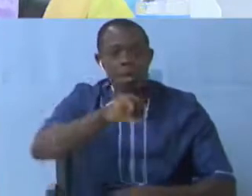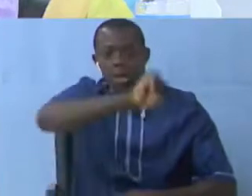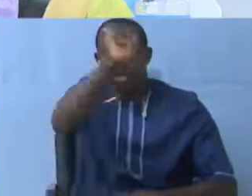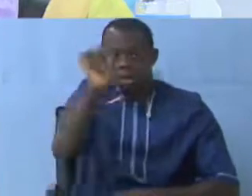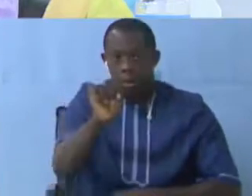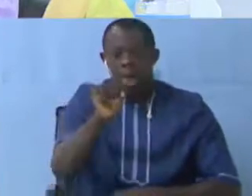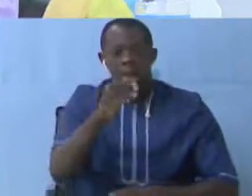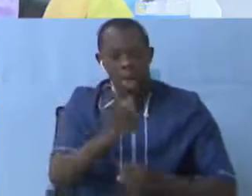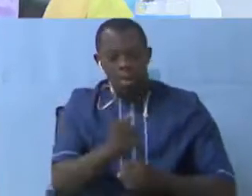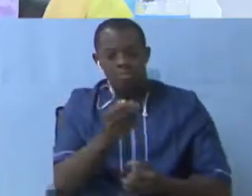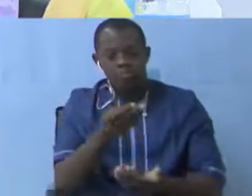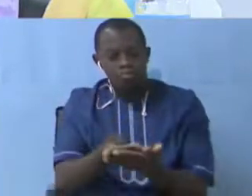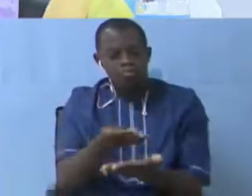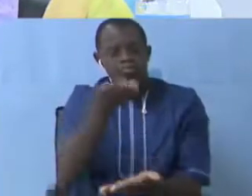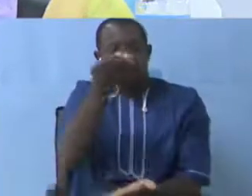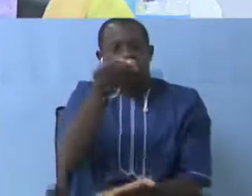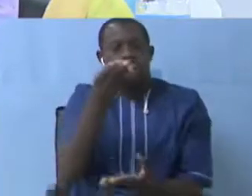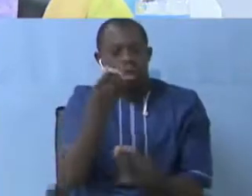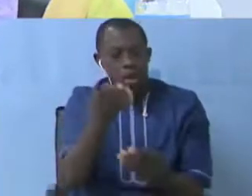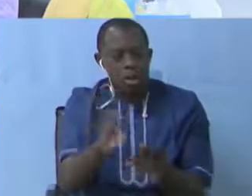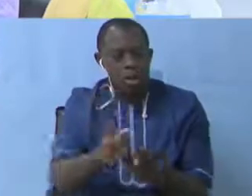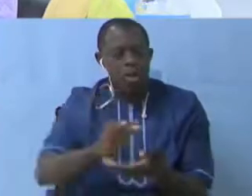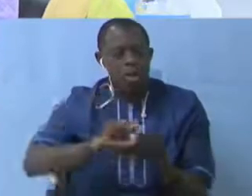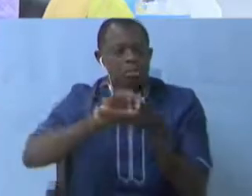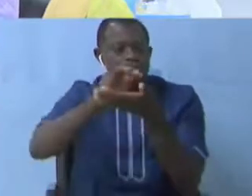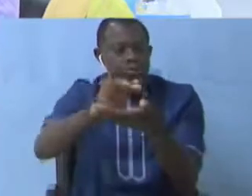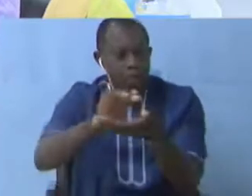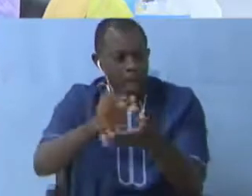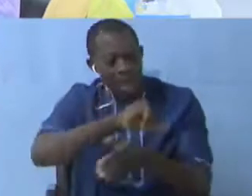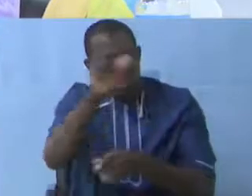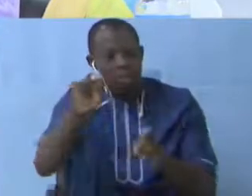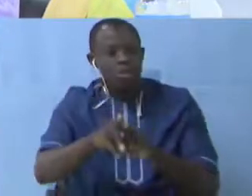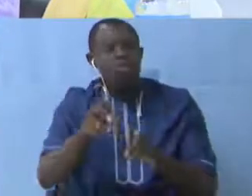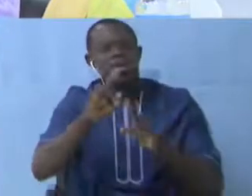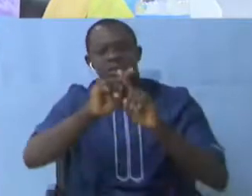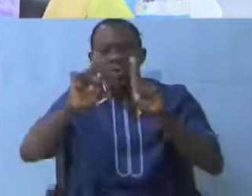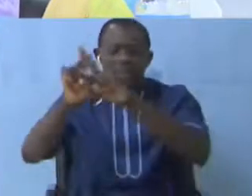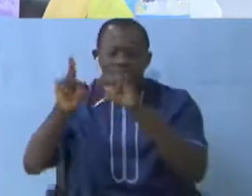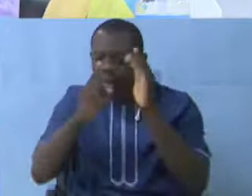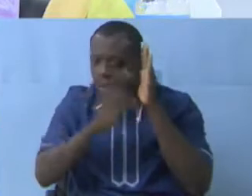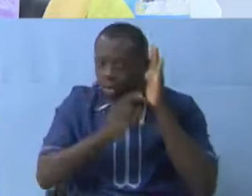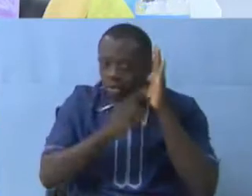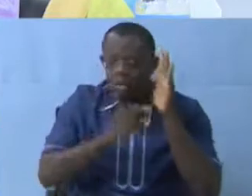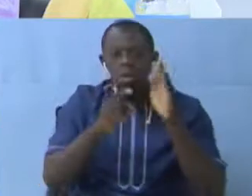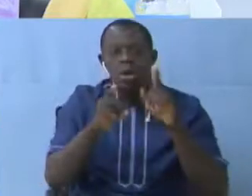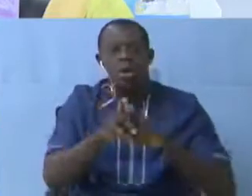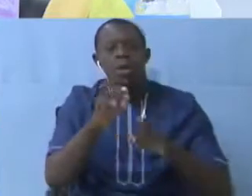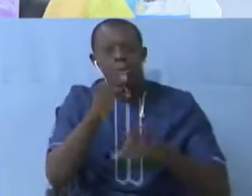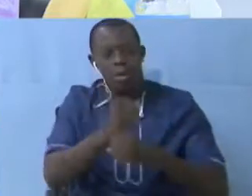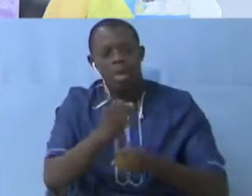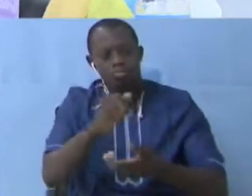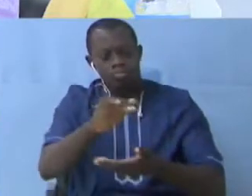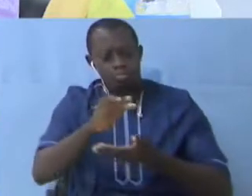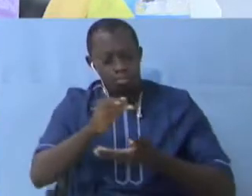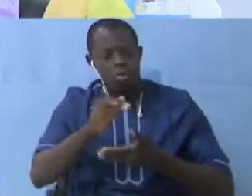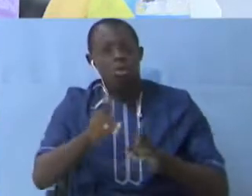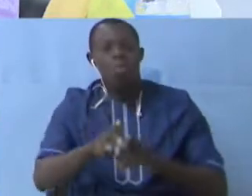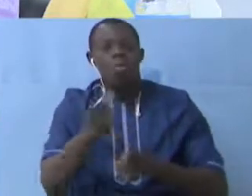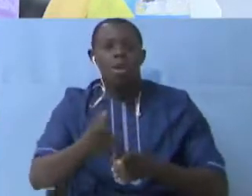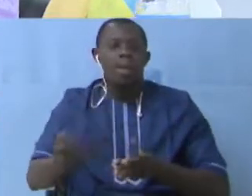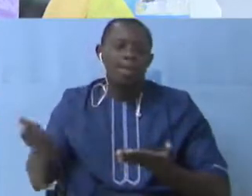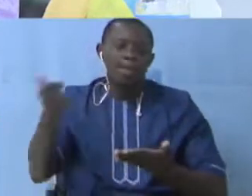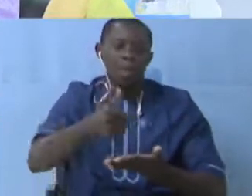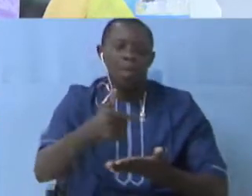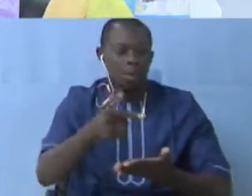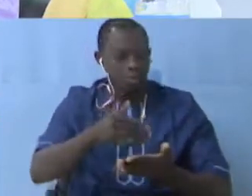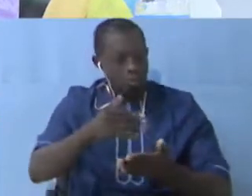convention. They raised the money through fundraisers in their different radios, and they managed to pull the amount within, I think,